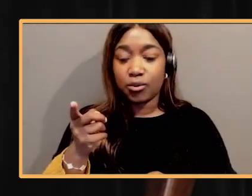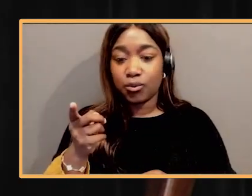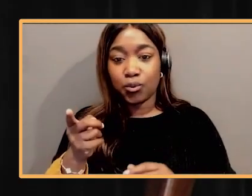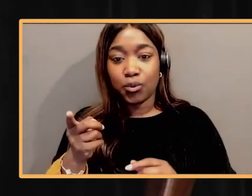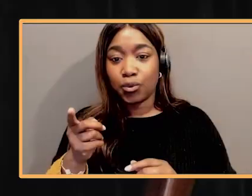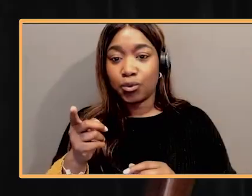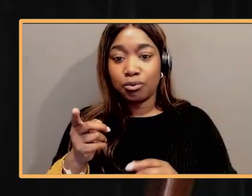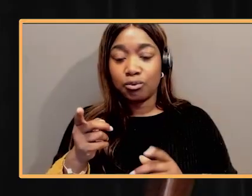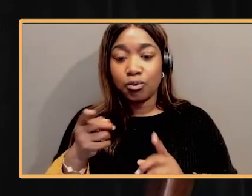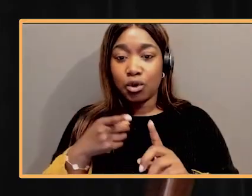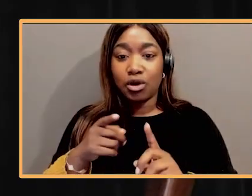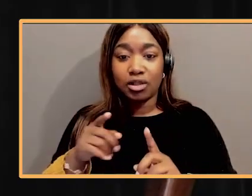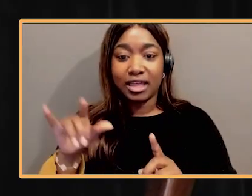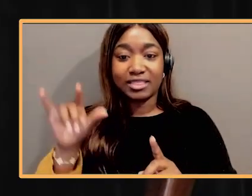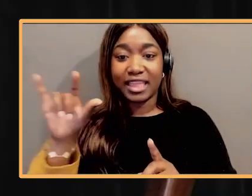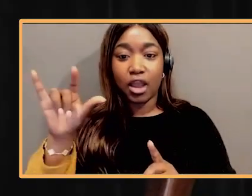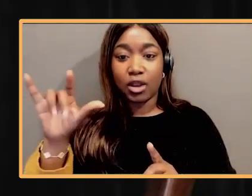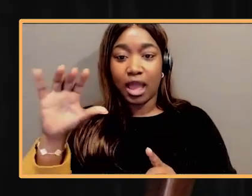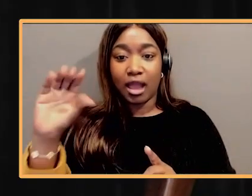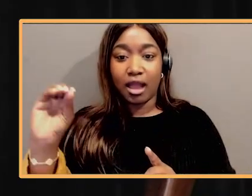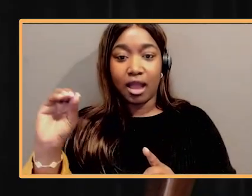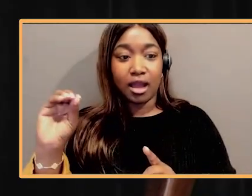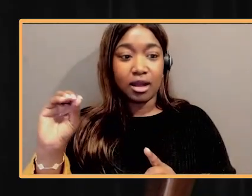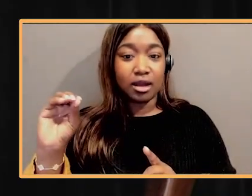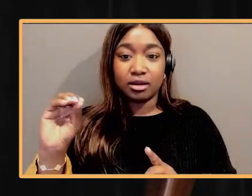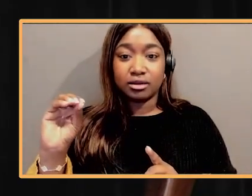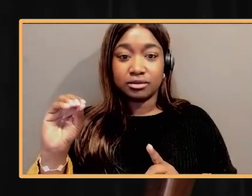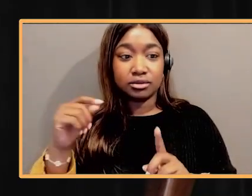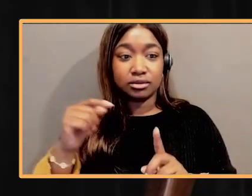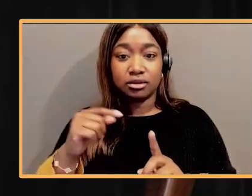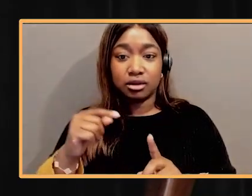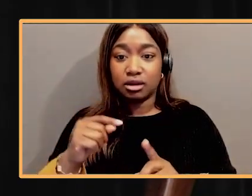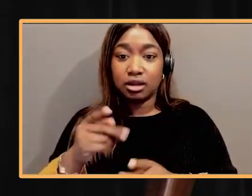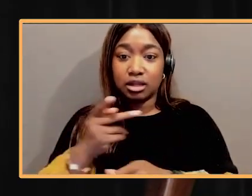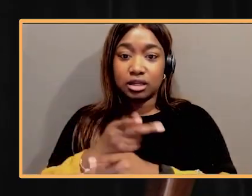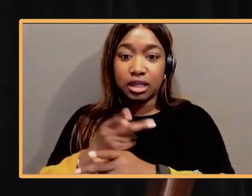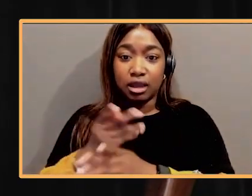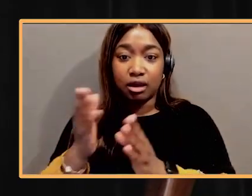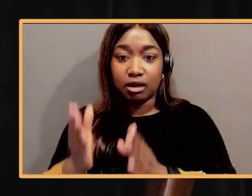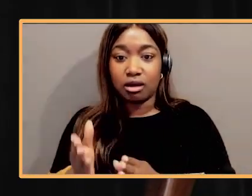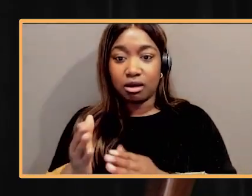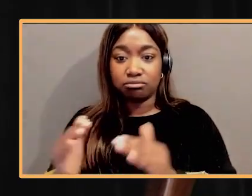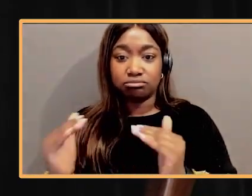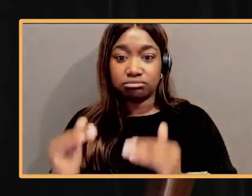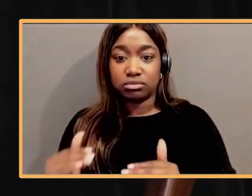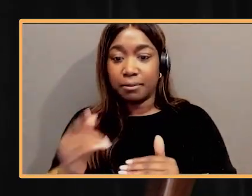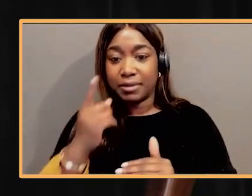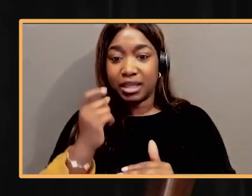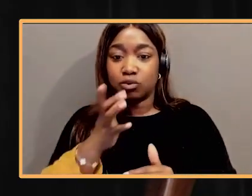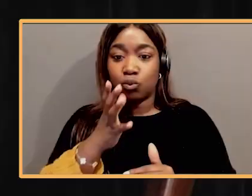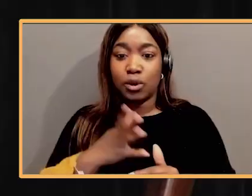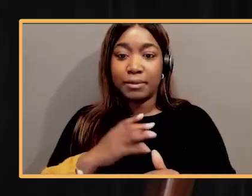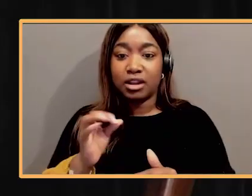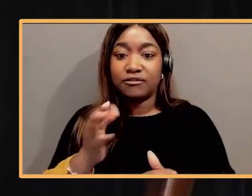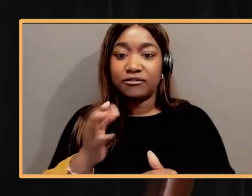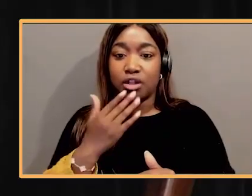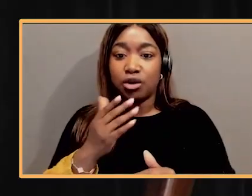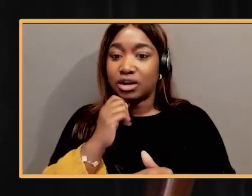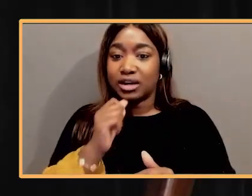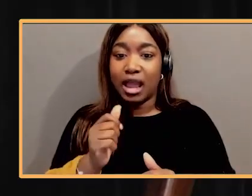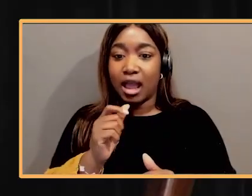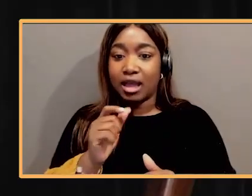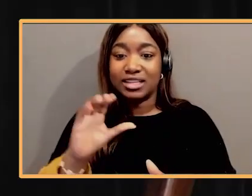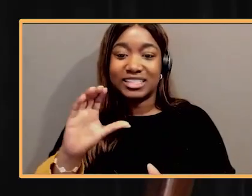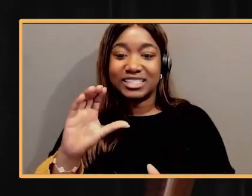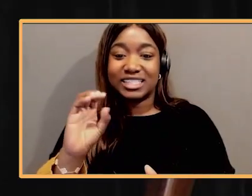the airline, stewardesses, because, women of color are not CEOs, right? So it